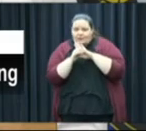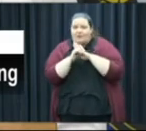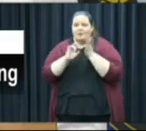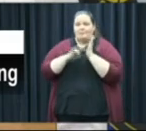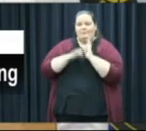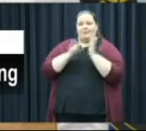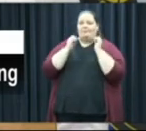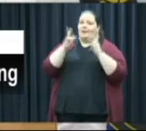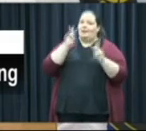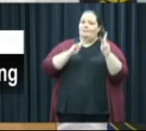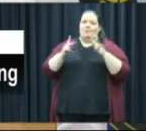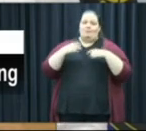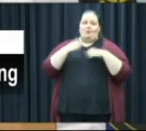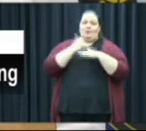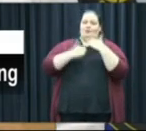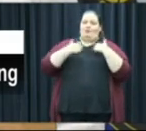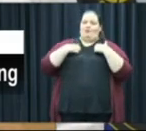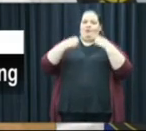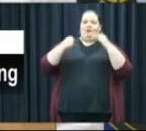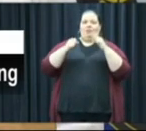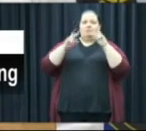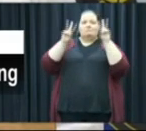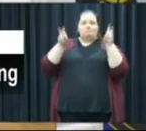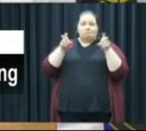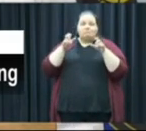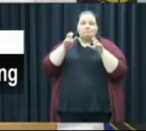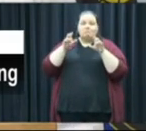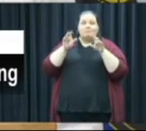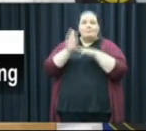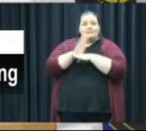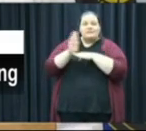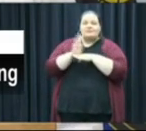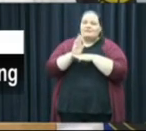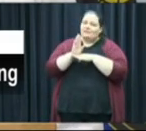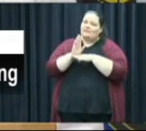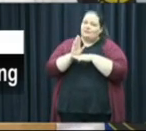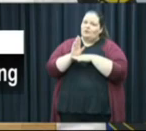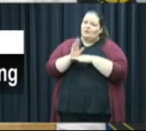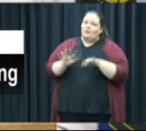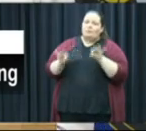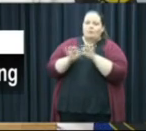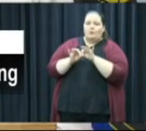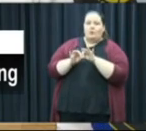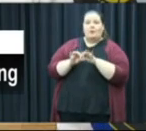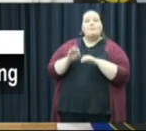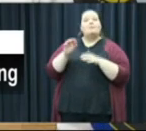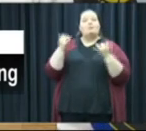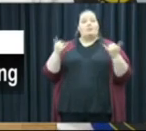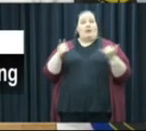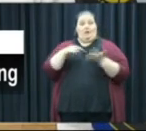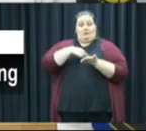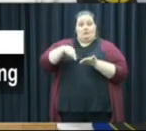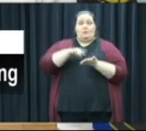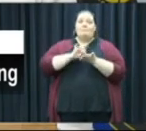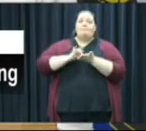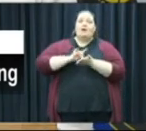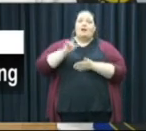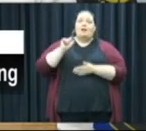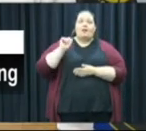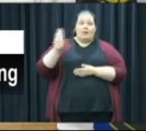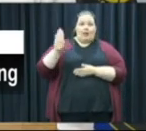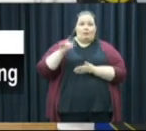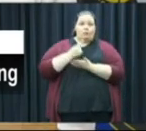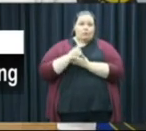many dedicated health professionals. As we mark Medical Laboratory Week in Canada, I want to thank the medical laboratory technologists who